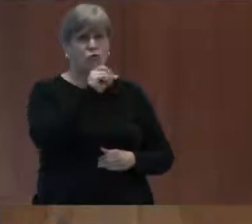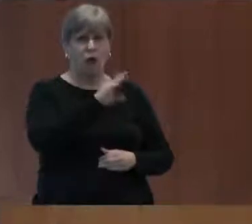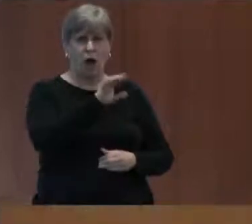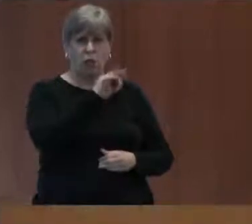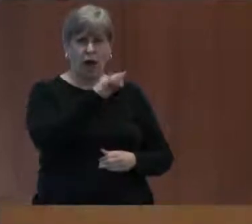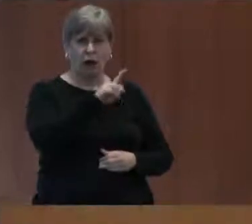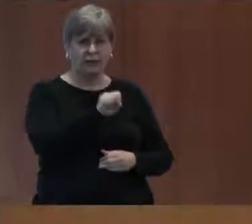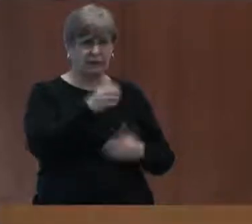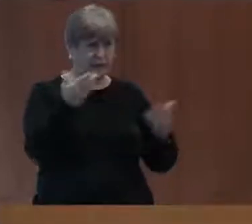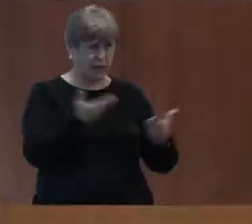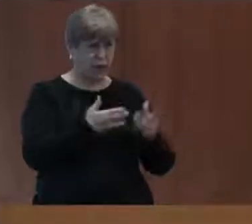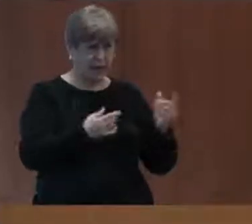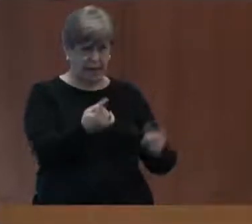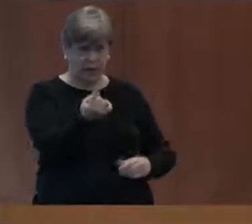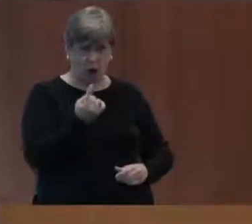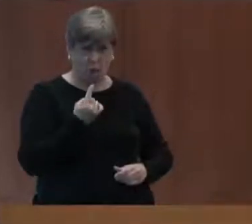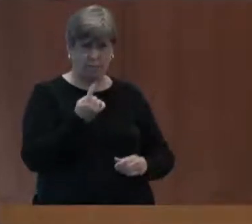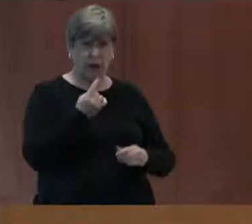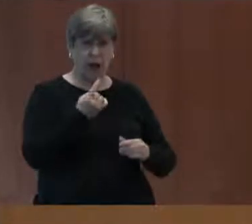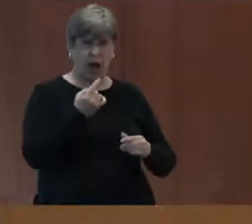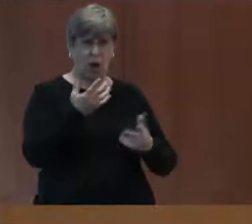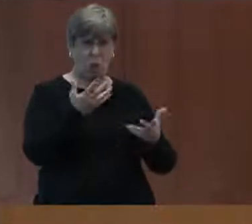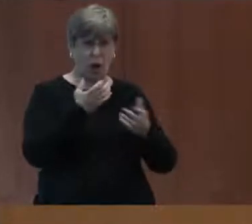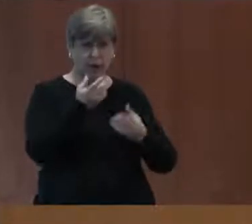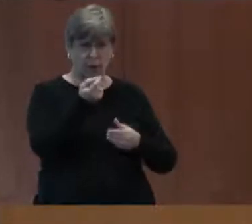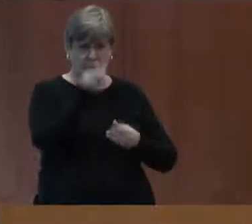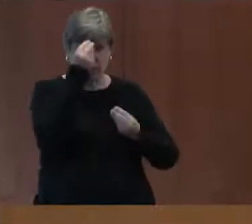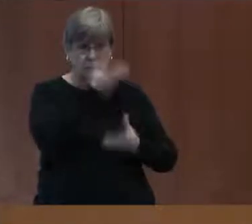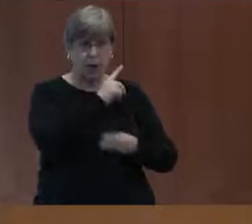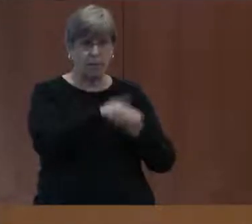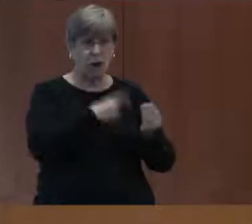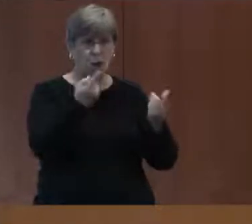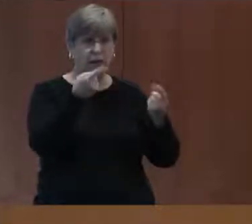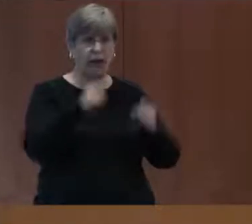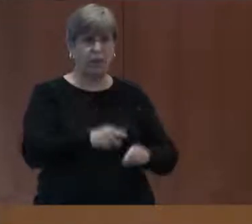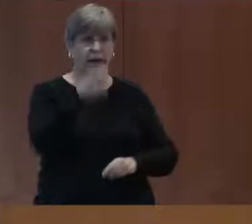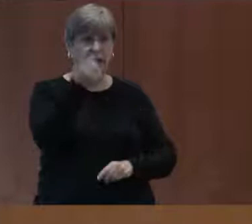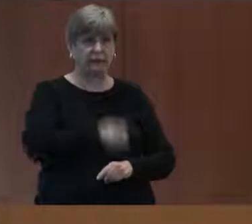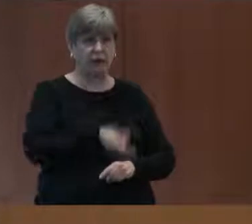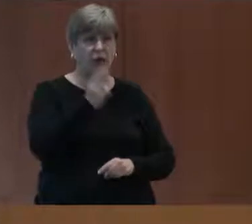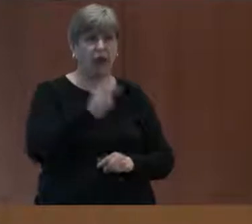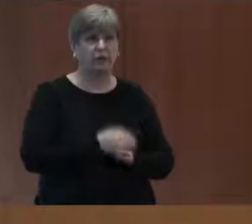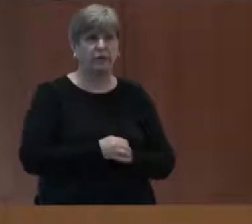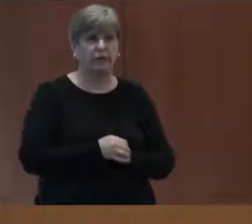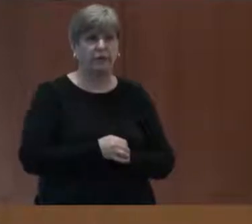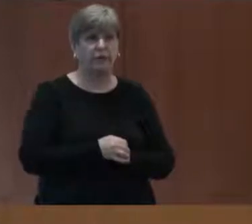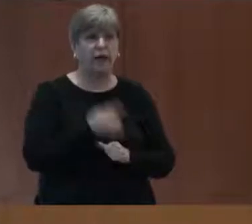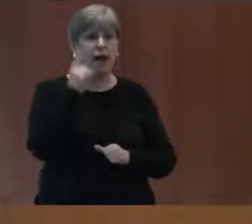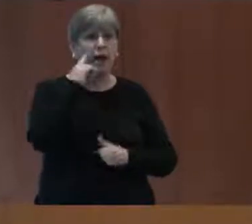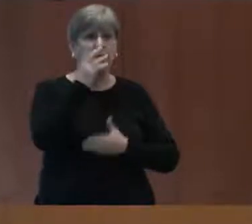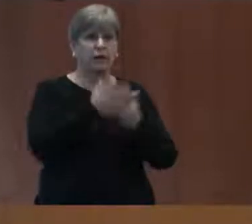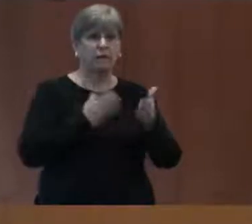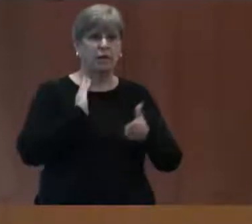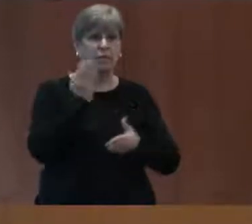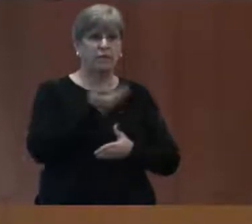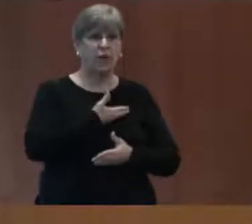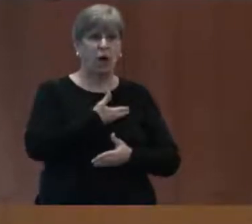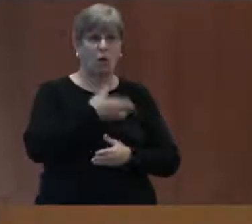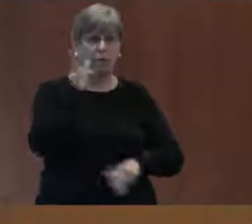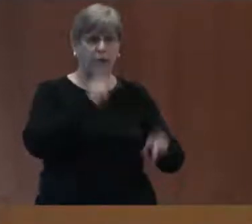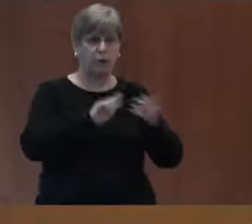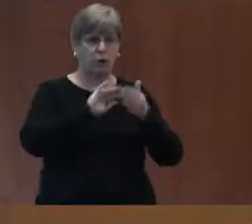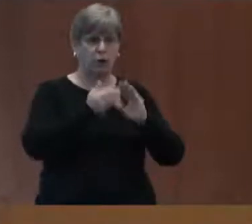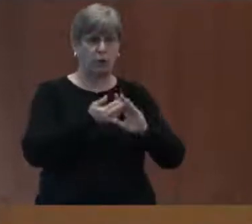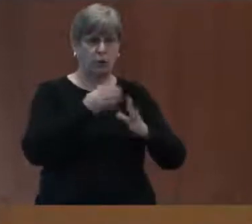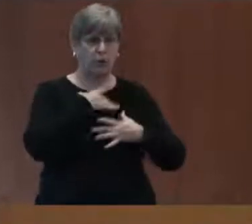he could come forth. I'd like to have a little bit of information about what's going on at South High. I think some of our folks in the community